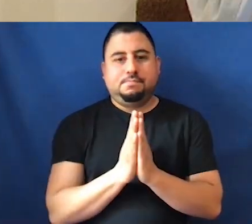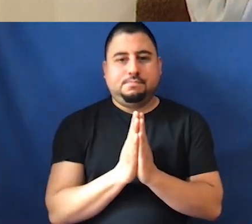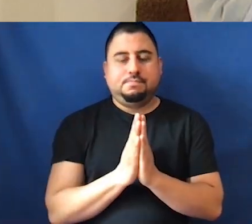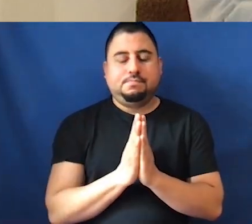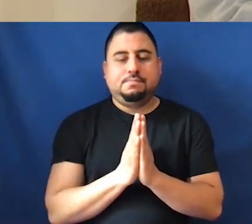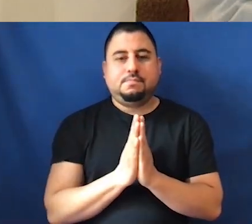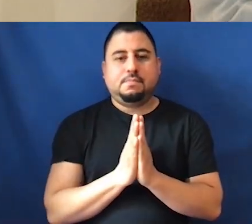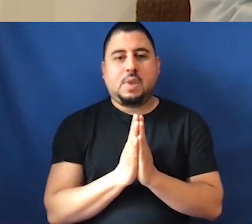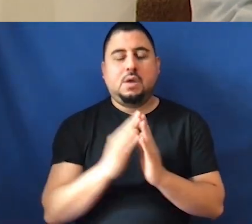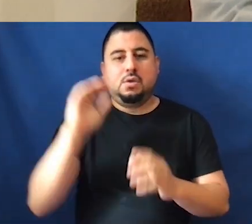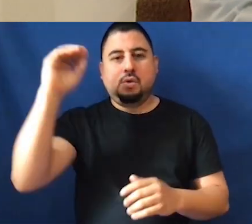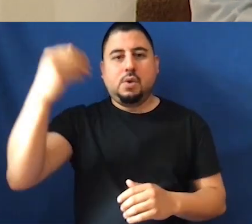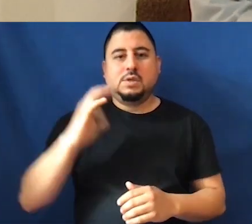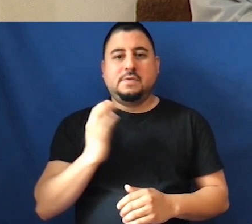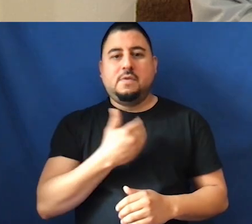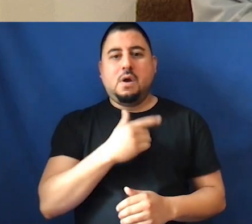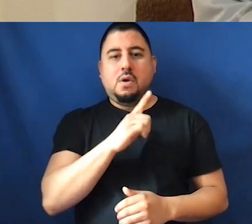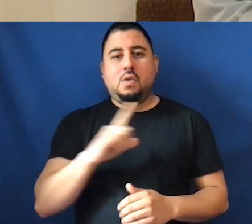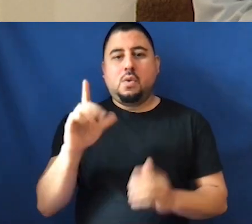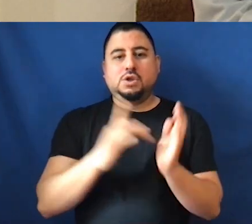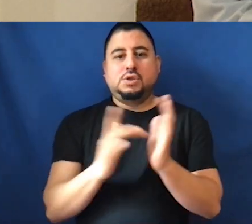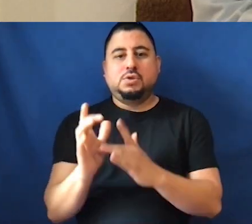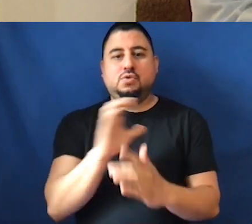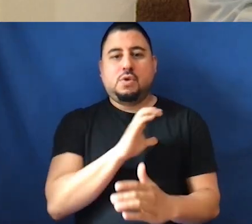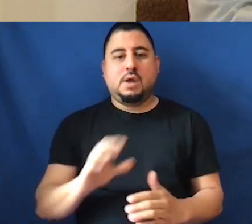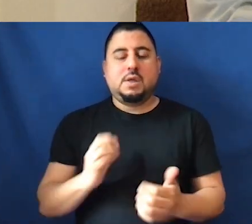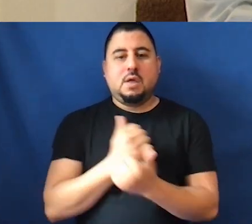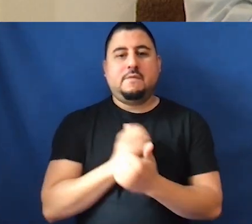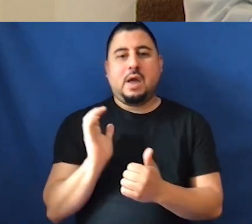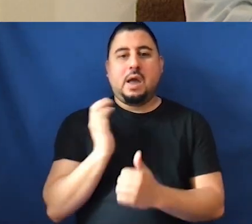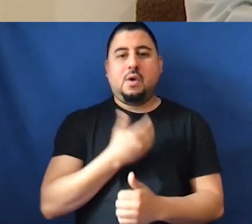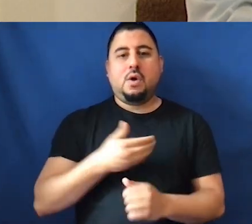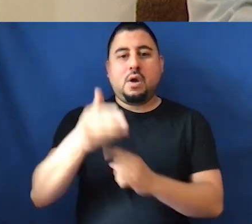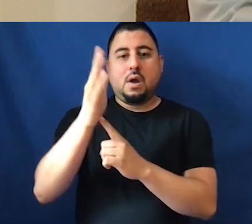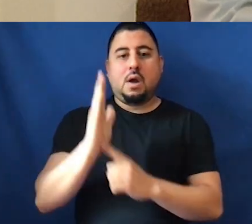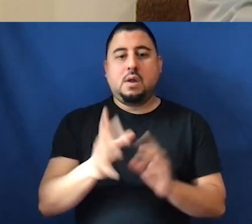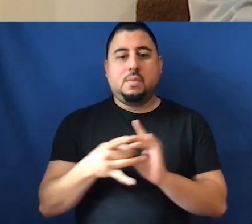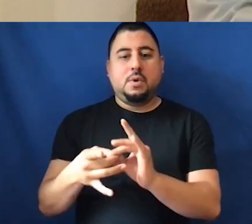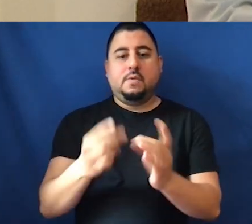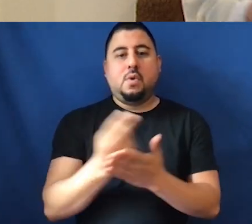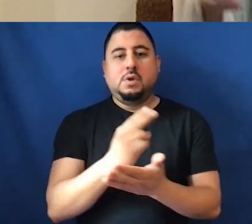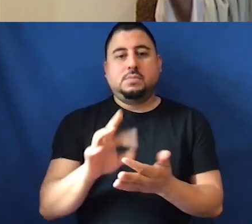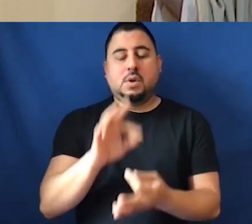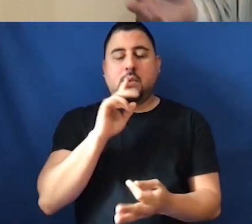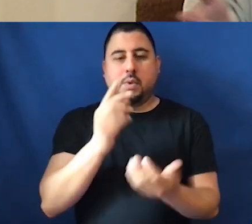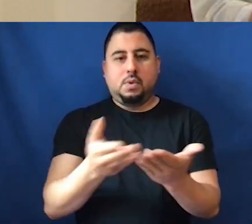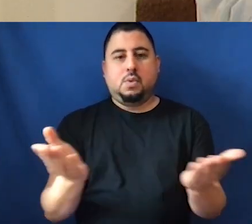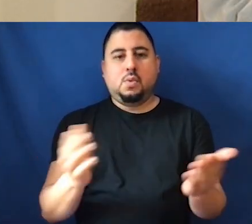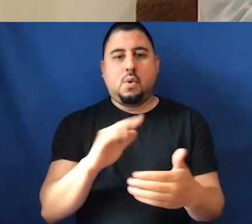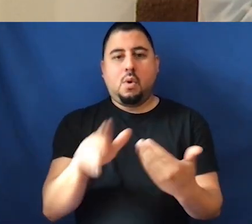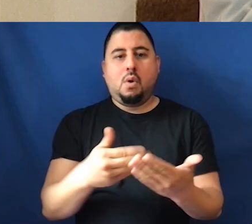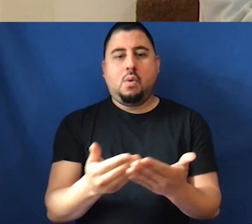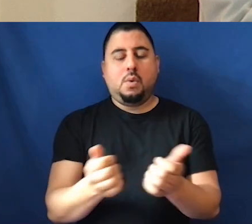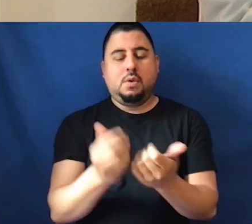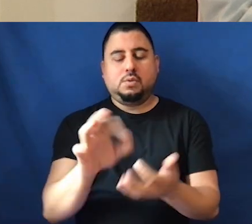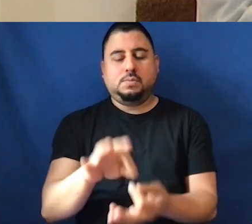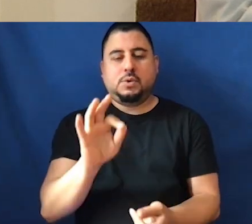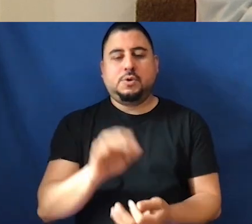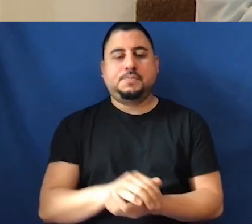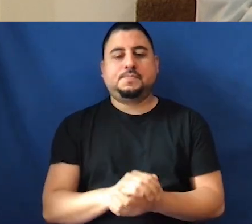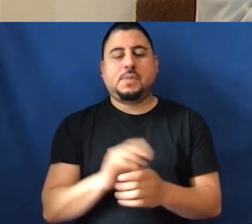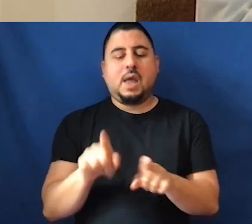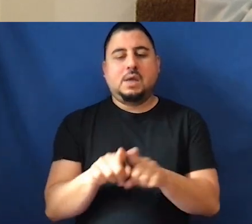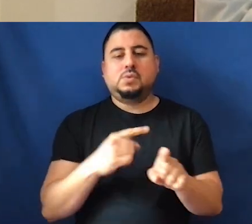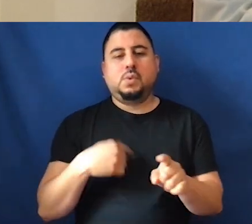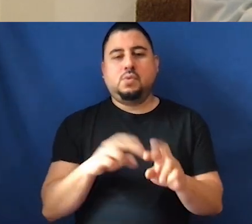Spirit. Amen. The grace of our Lord Jesus Christ, the love of our God, and the communion of the Holy Spirit be with you all.